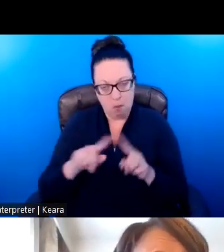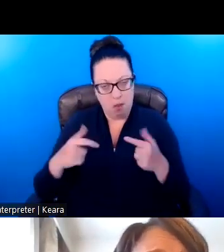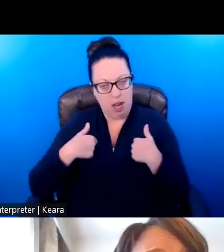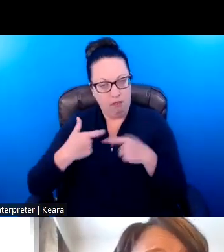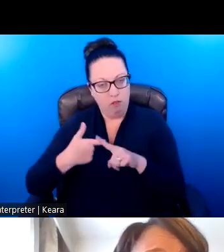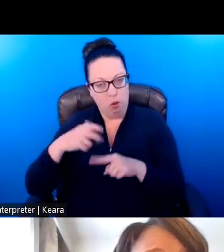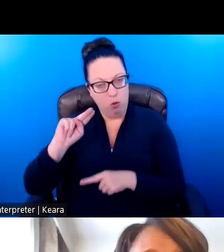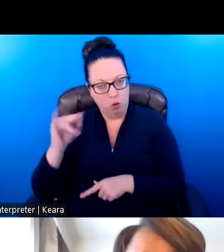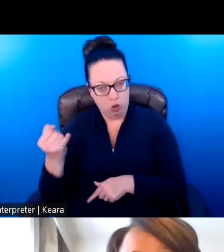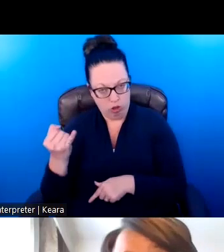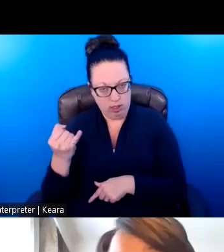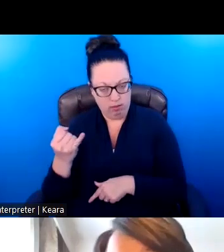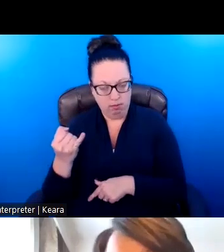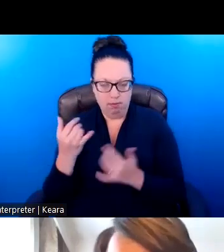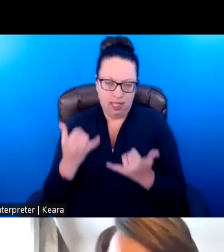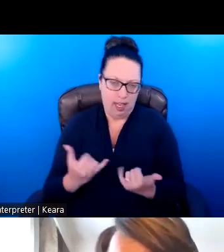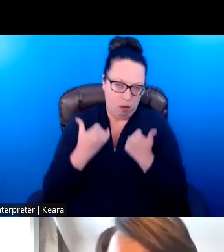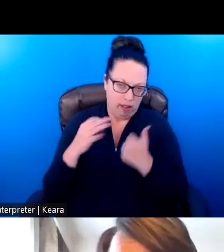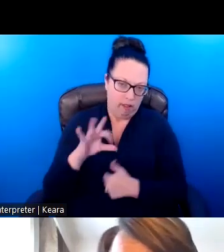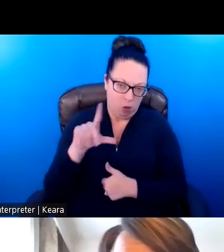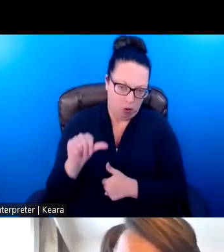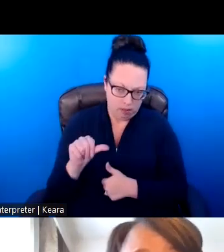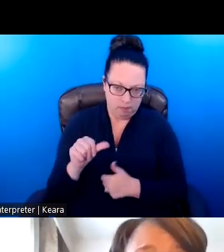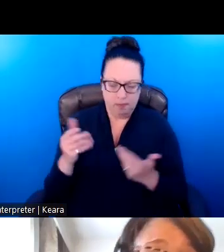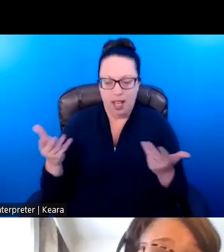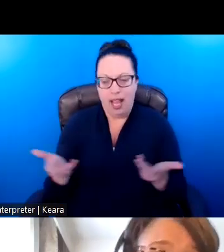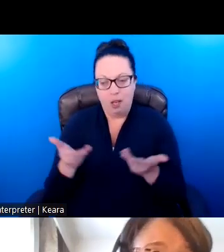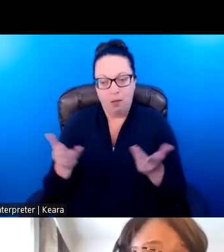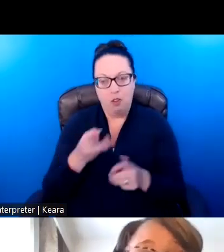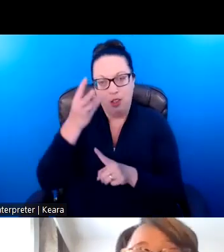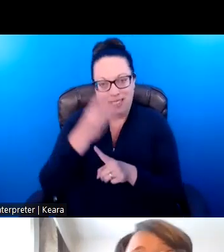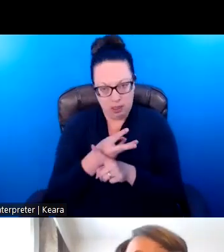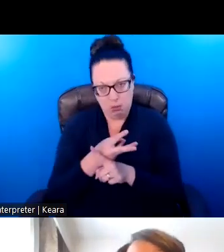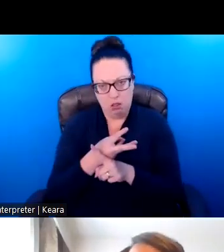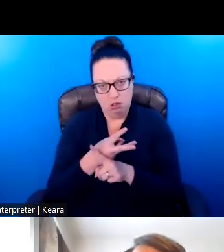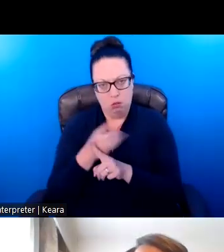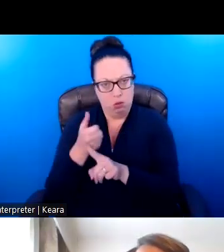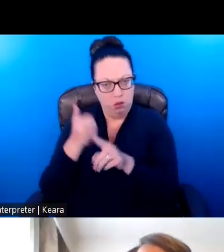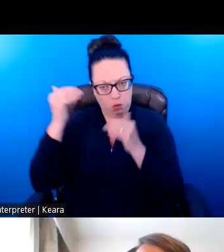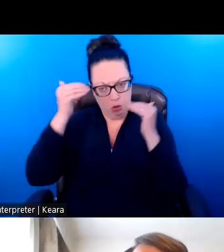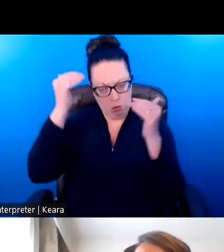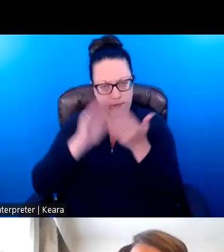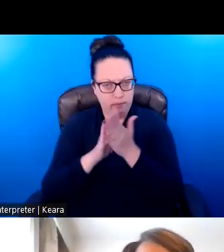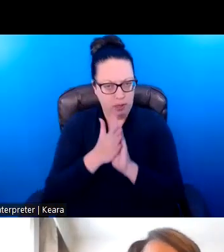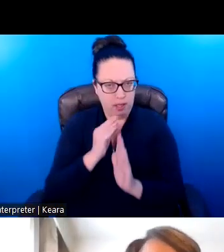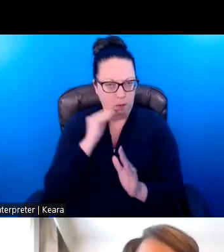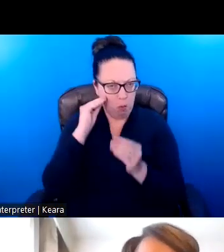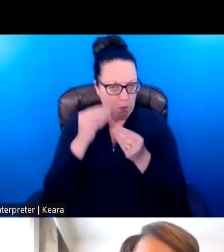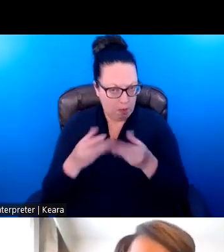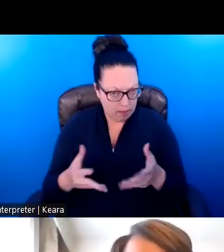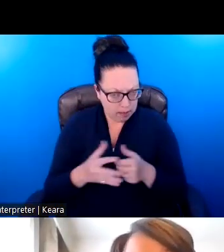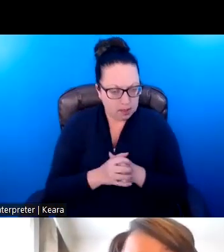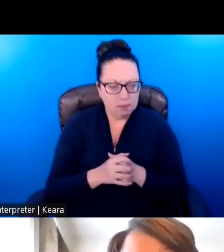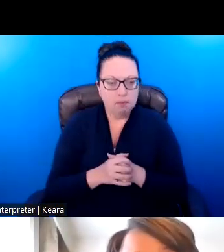Jersey. I had him here for 6 months as an adult, and he became homeless. He eloped and went back to